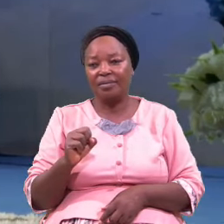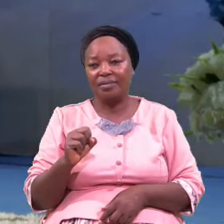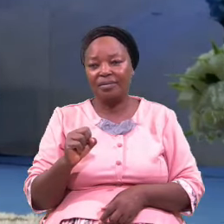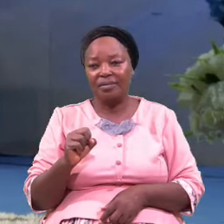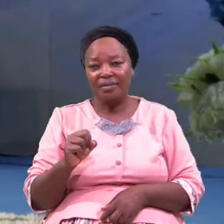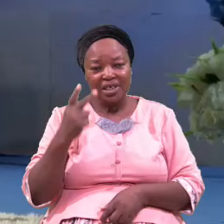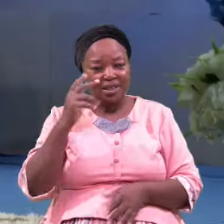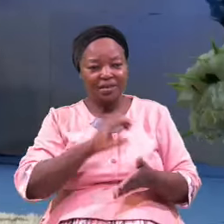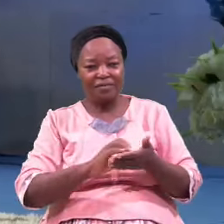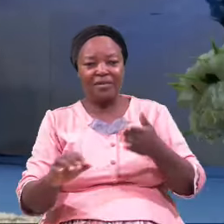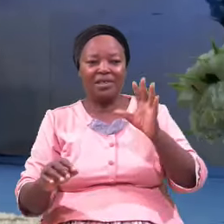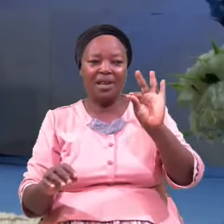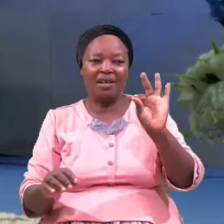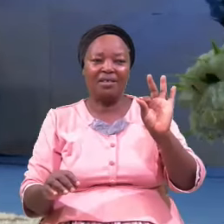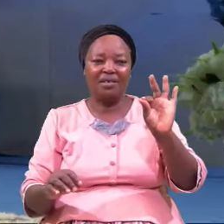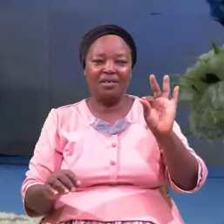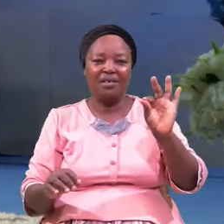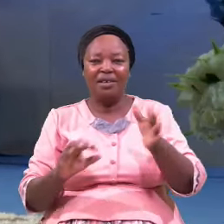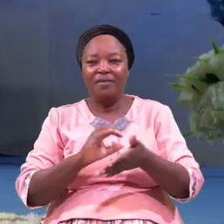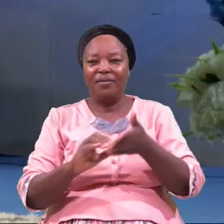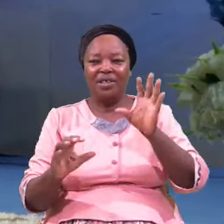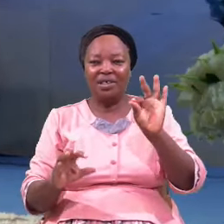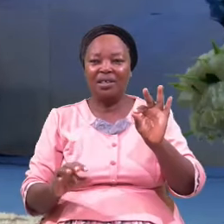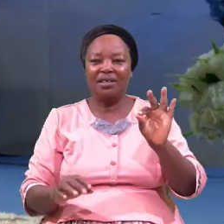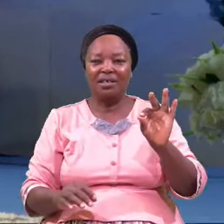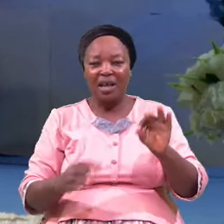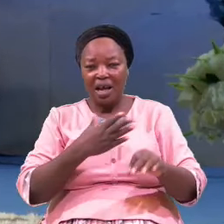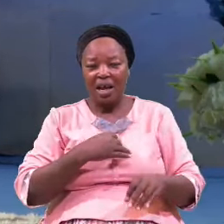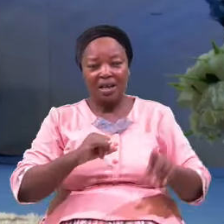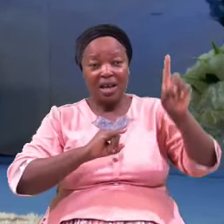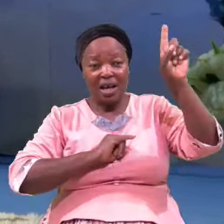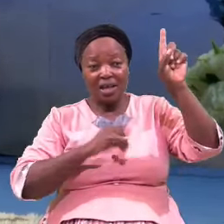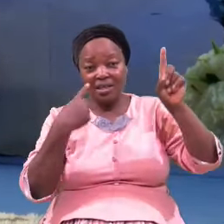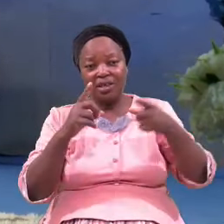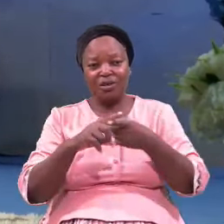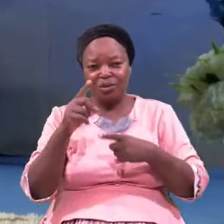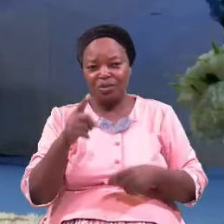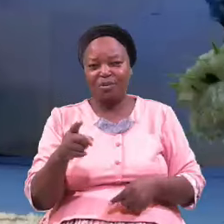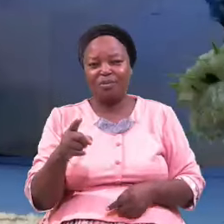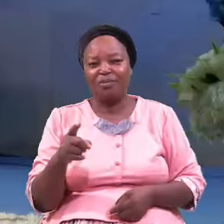At Verse Nine In Verse Nine And I Say Unto You